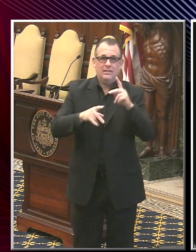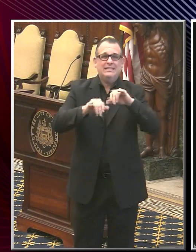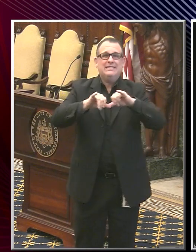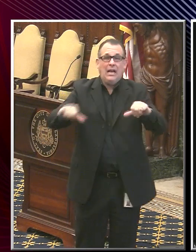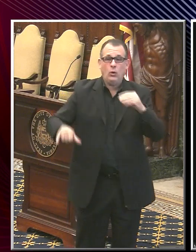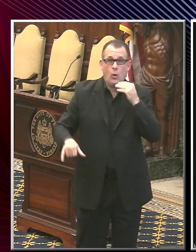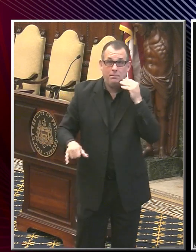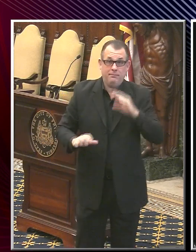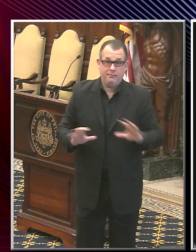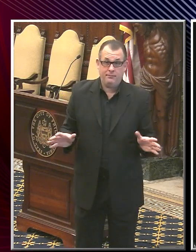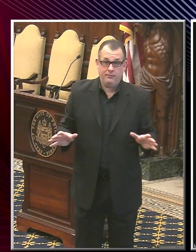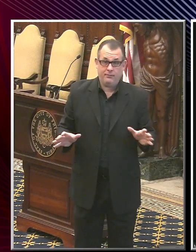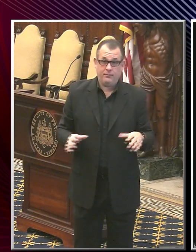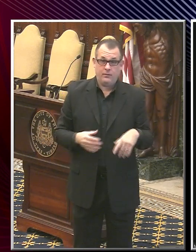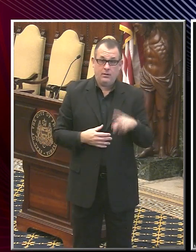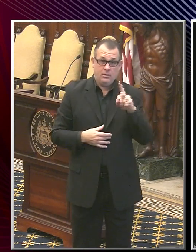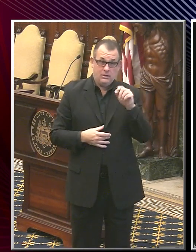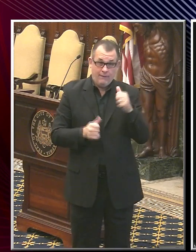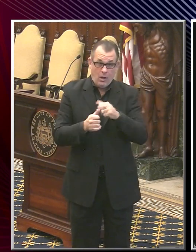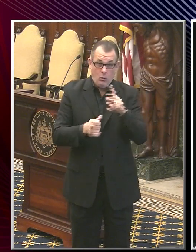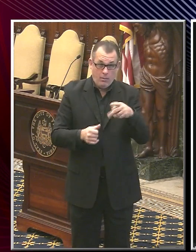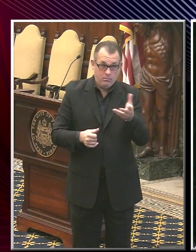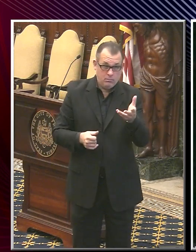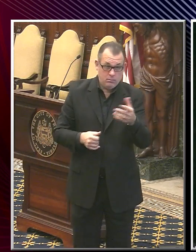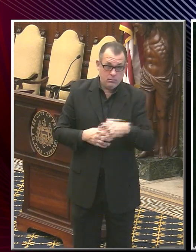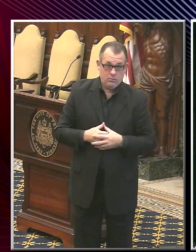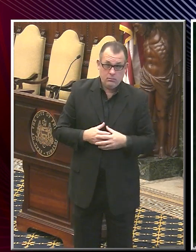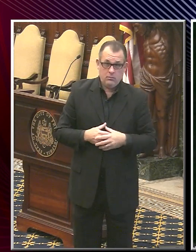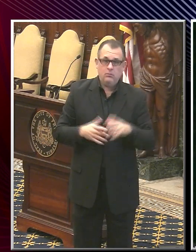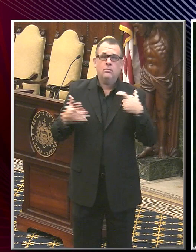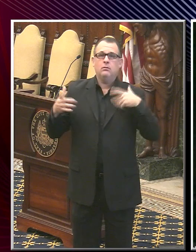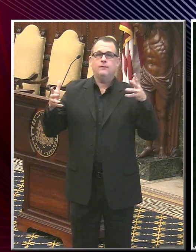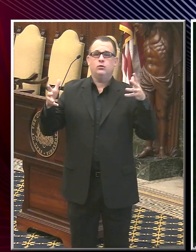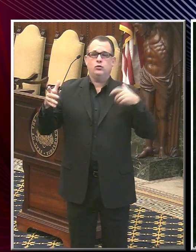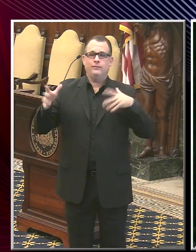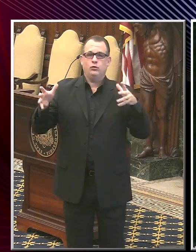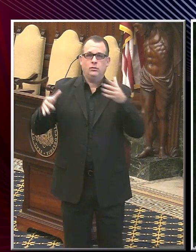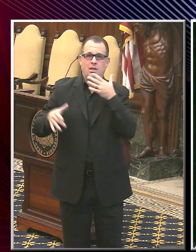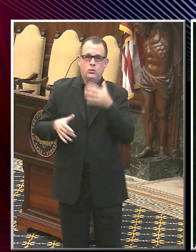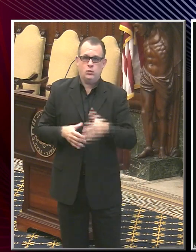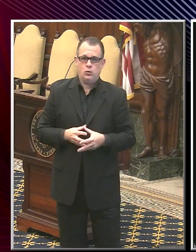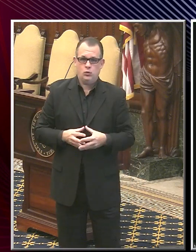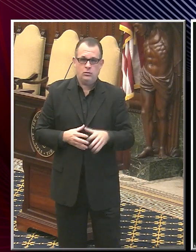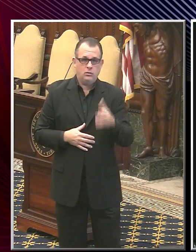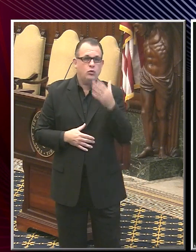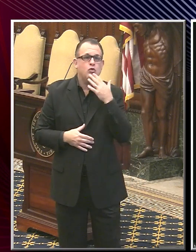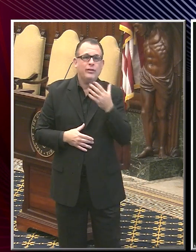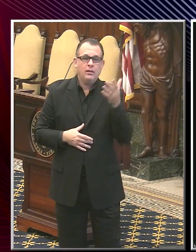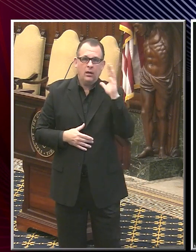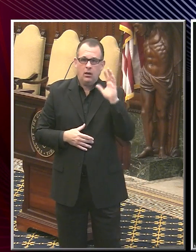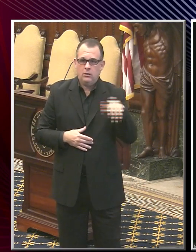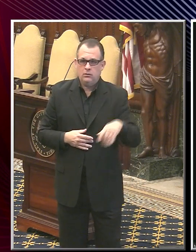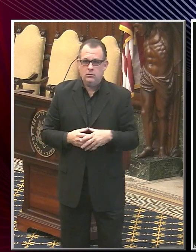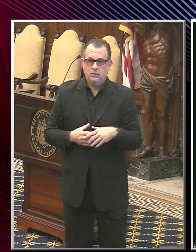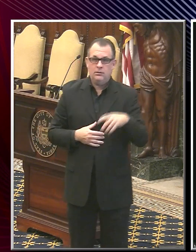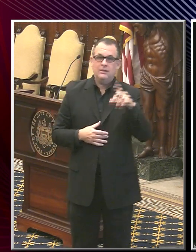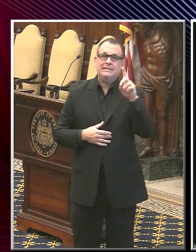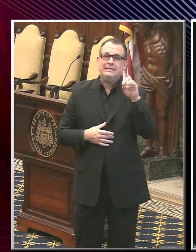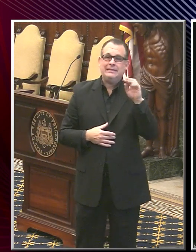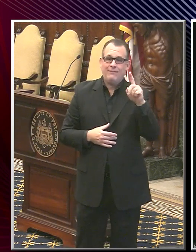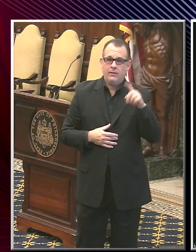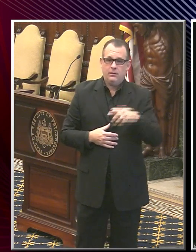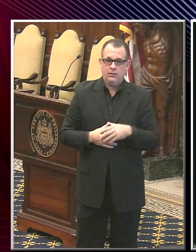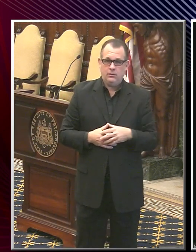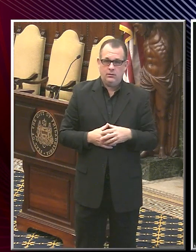Dan, if you have a follow-up, you have to unmute yourself again. I don't have a follow-up. Thank you. Okay, very good. Thank you. Let's go to David Melandra of Philly